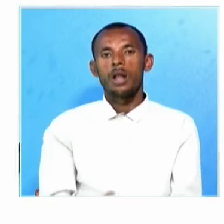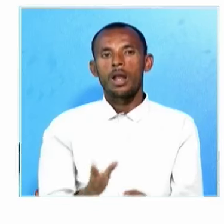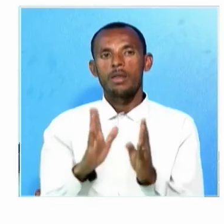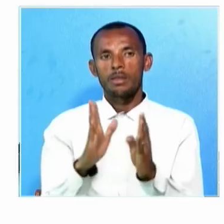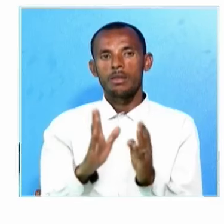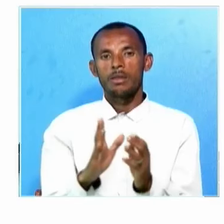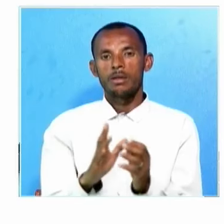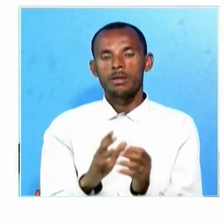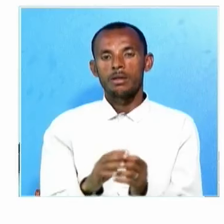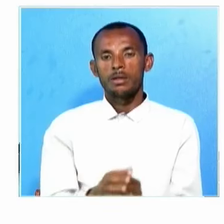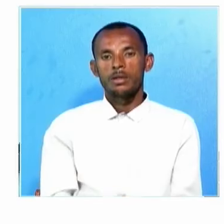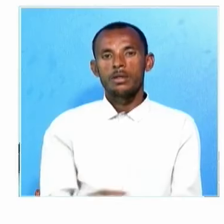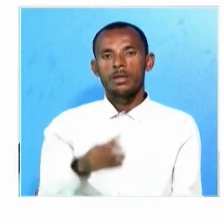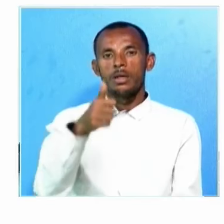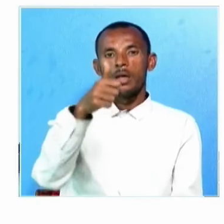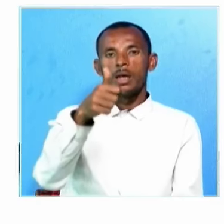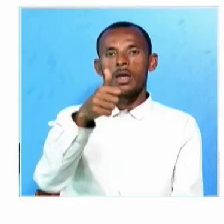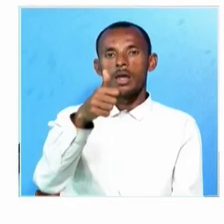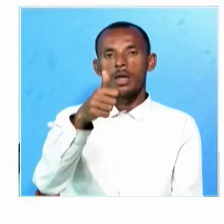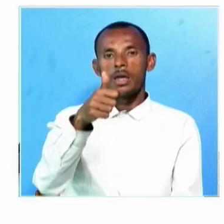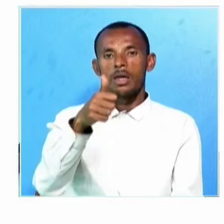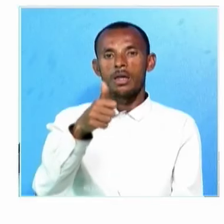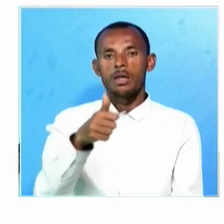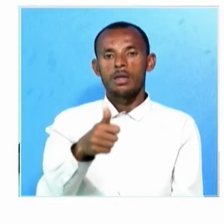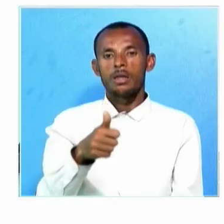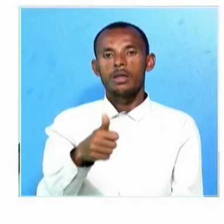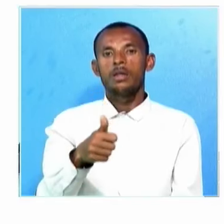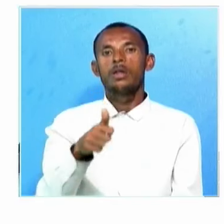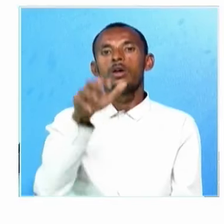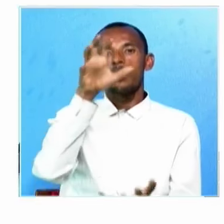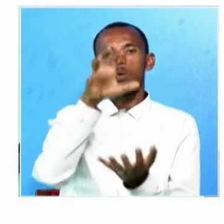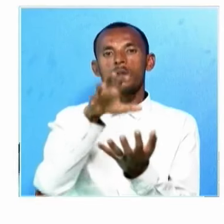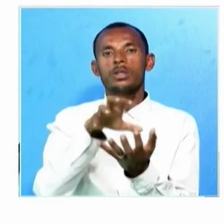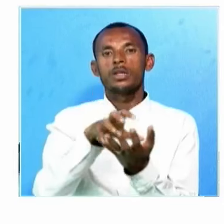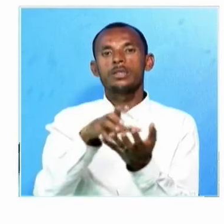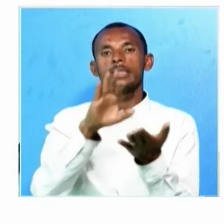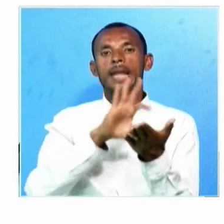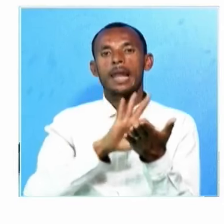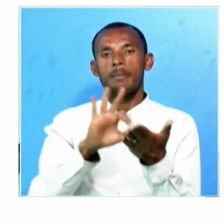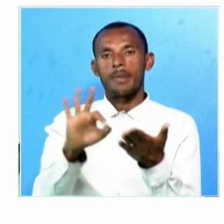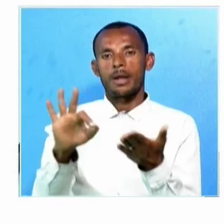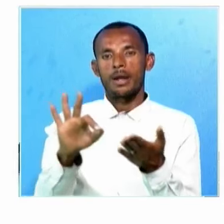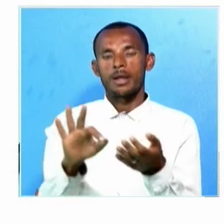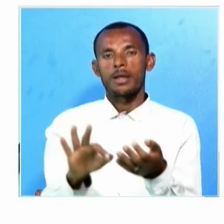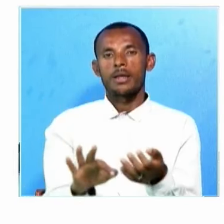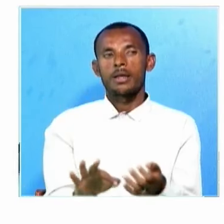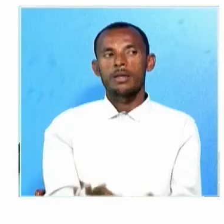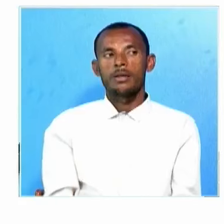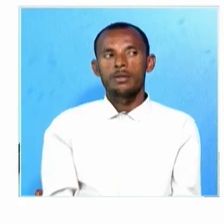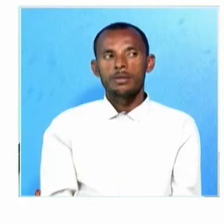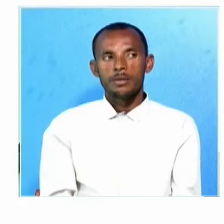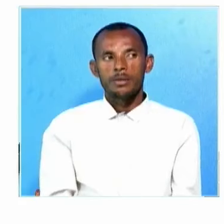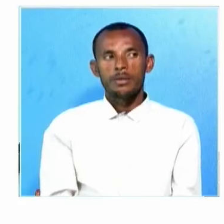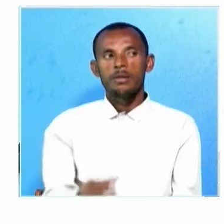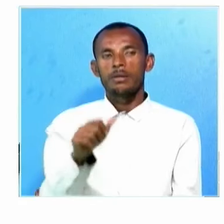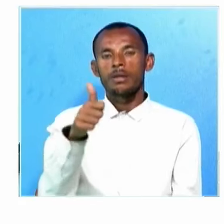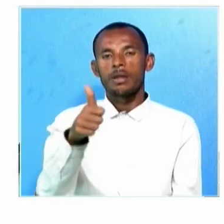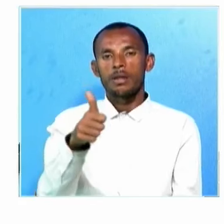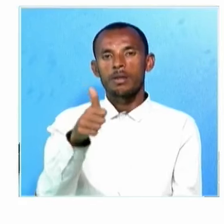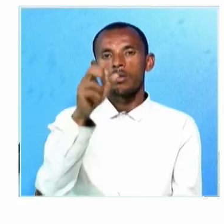Let A contains the number 10,